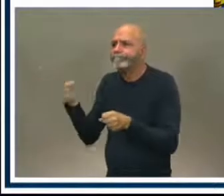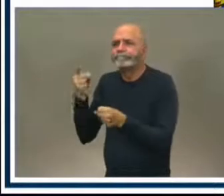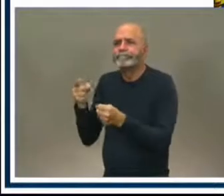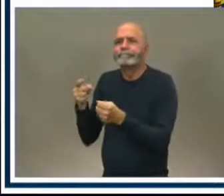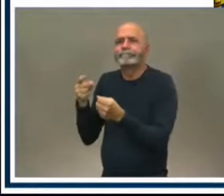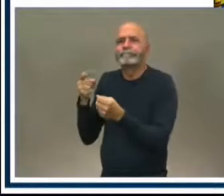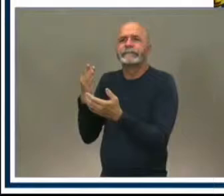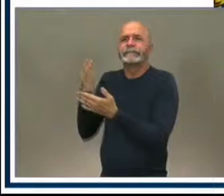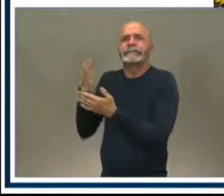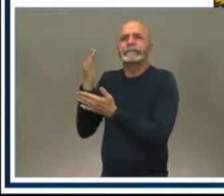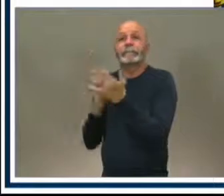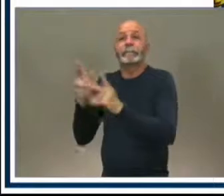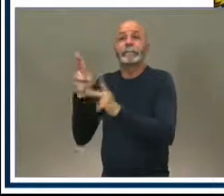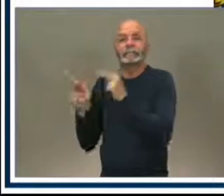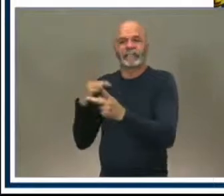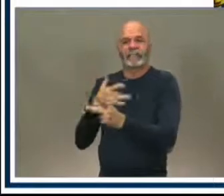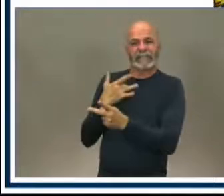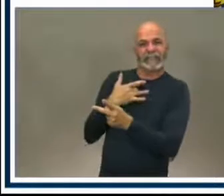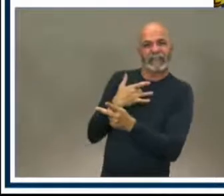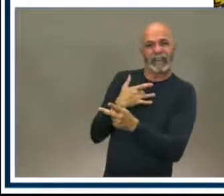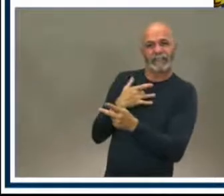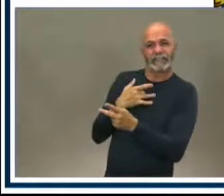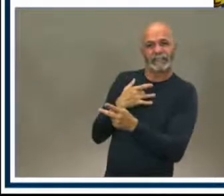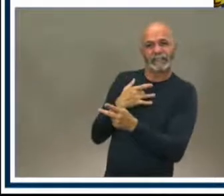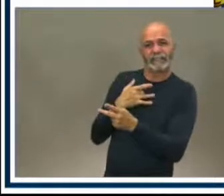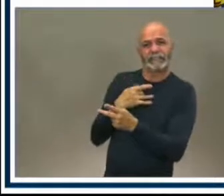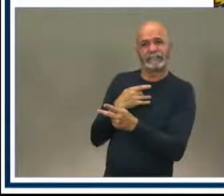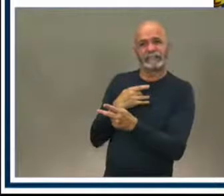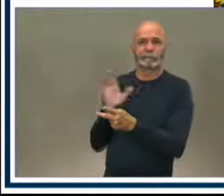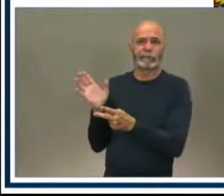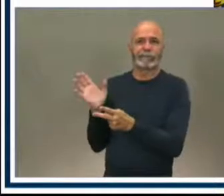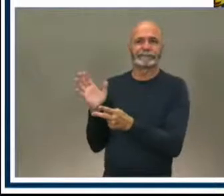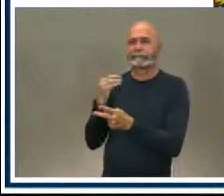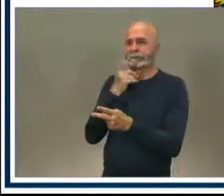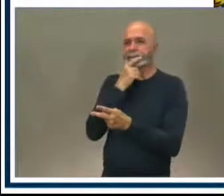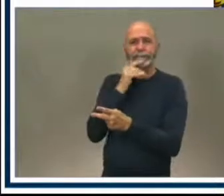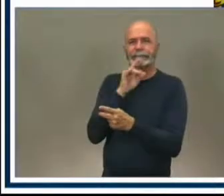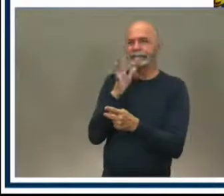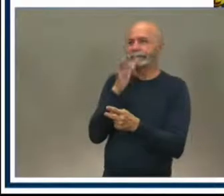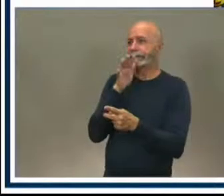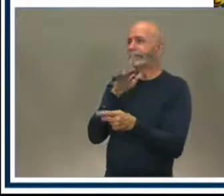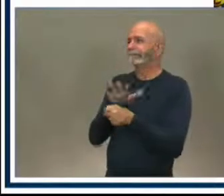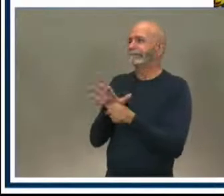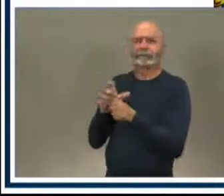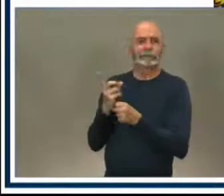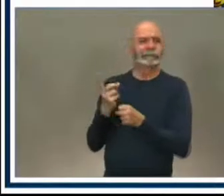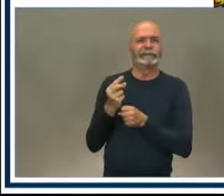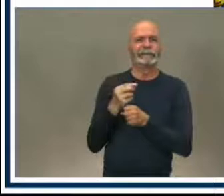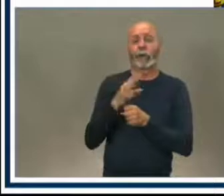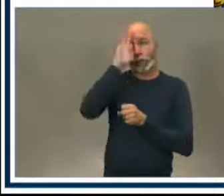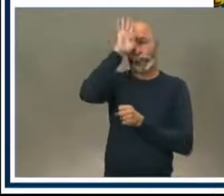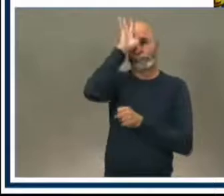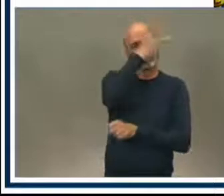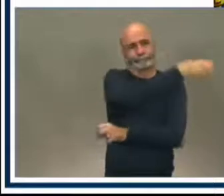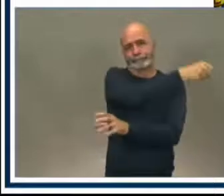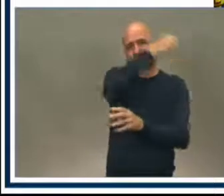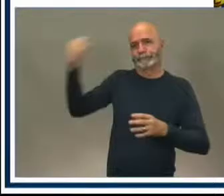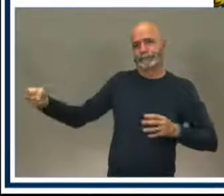though, just trying to steal workers who are already in short-staffed facilities and moving them over to other ones. How do